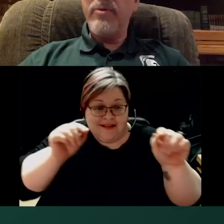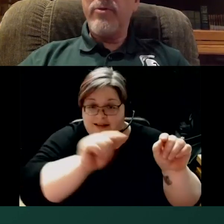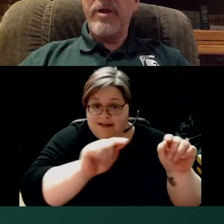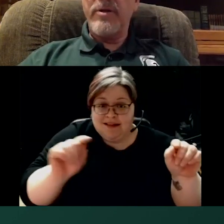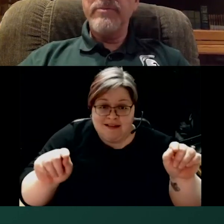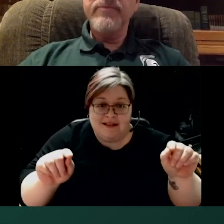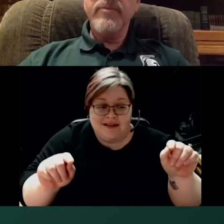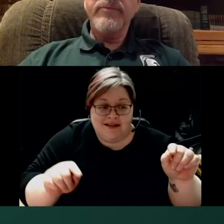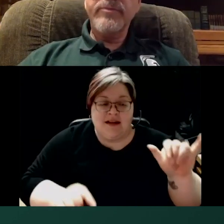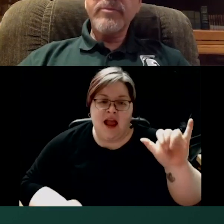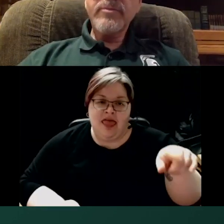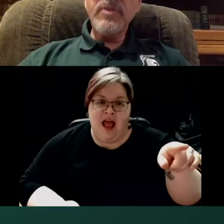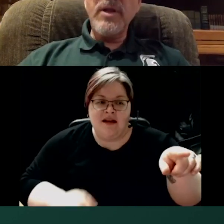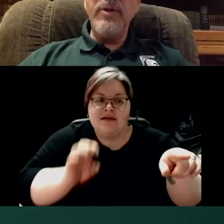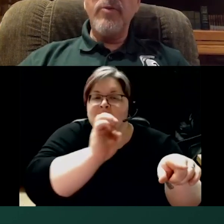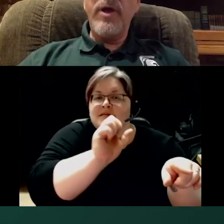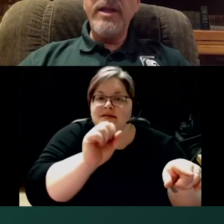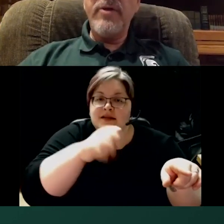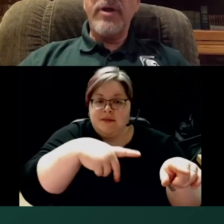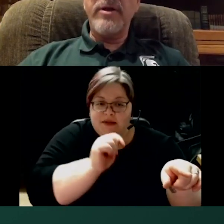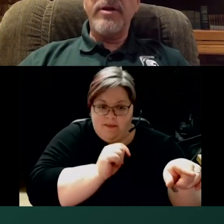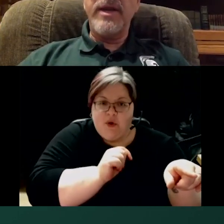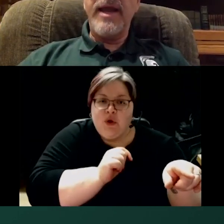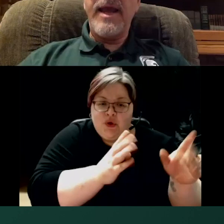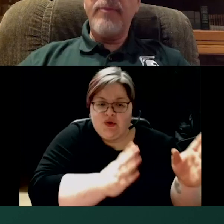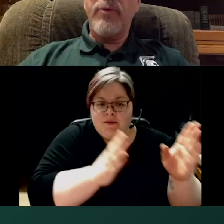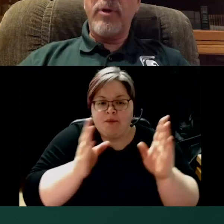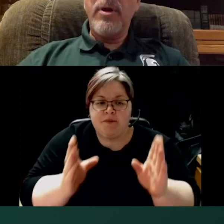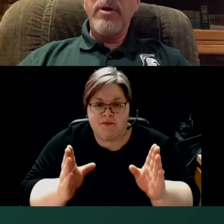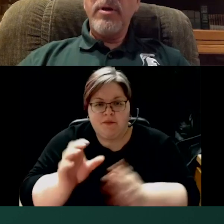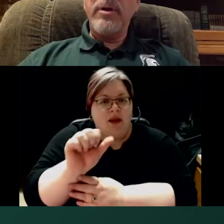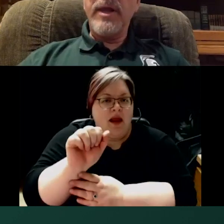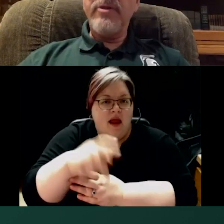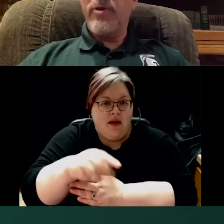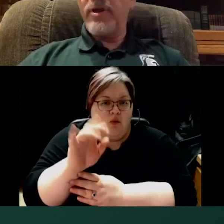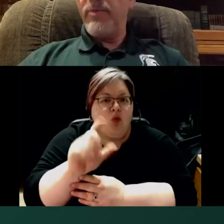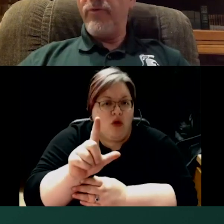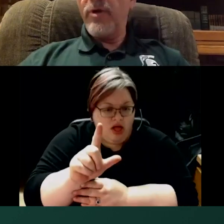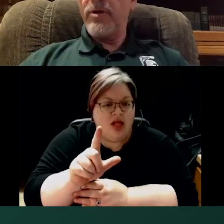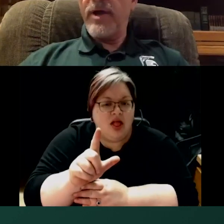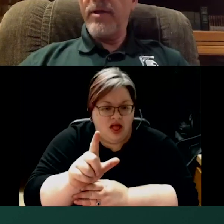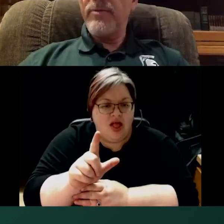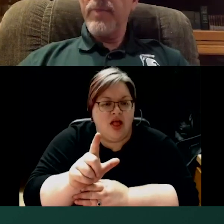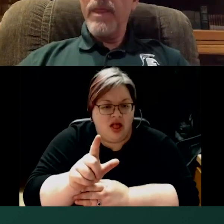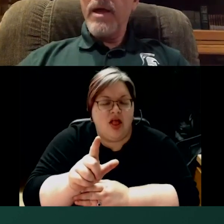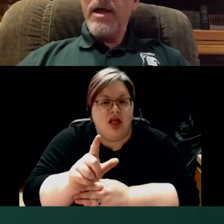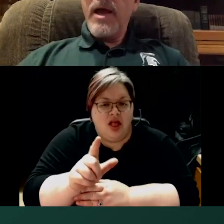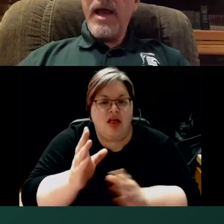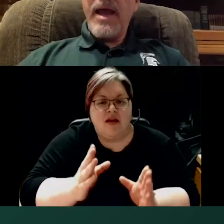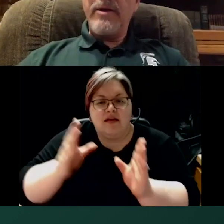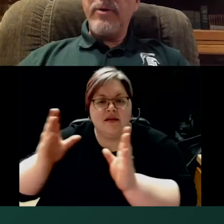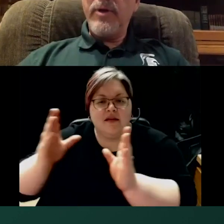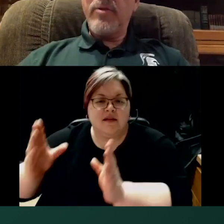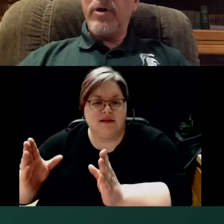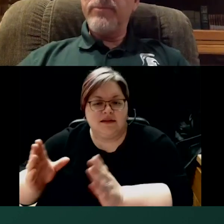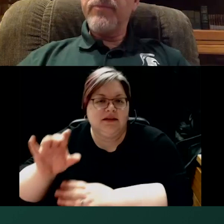September crescent. This waning crescent is an April late crescent before sunrise.